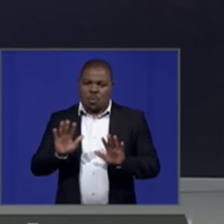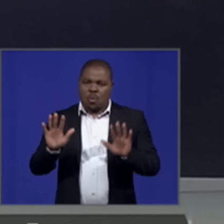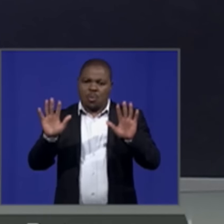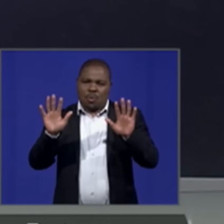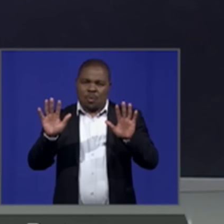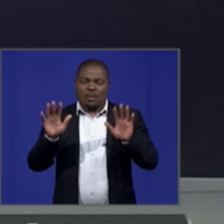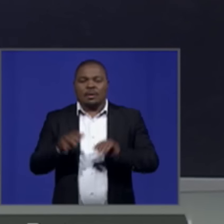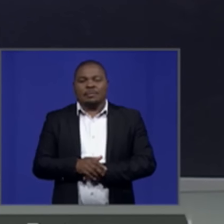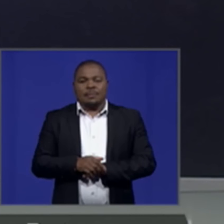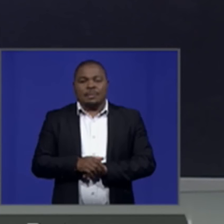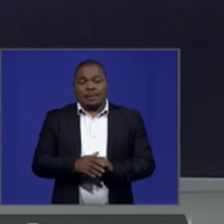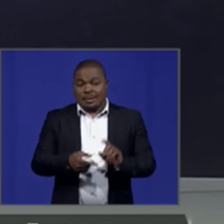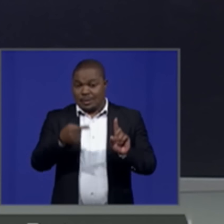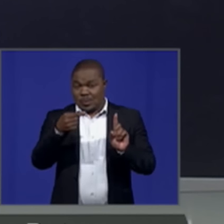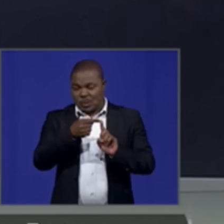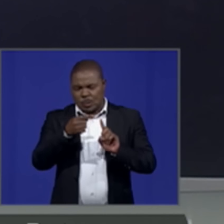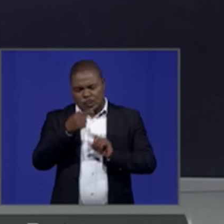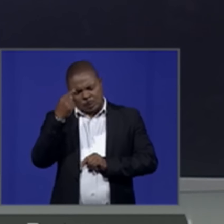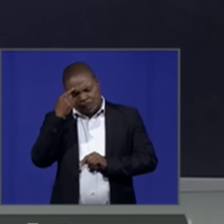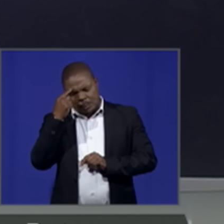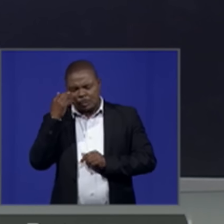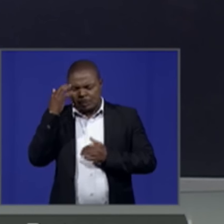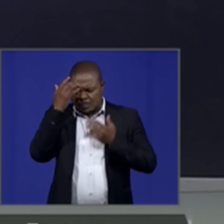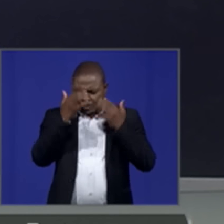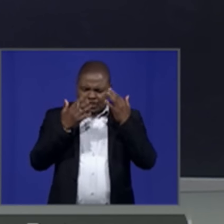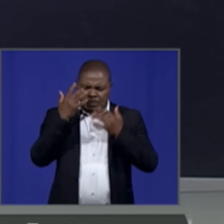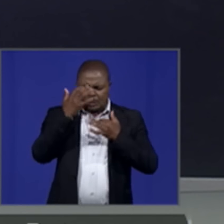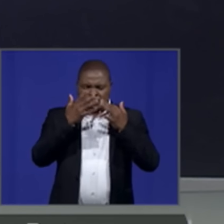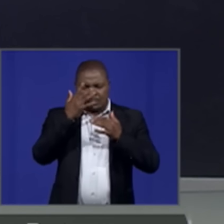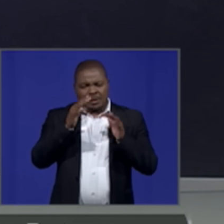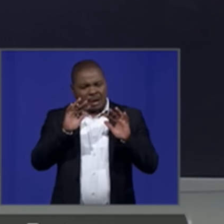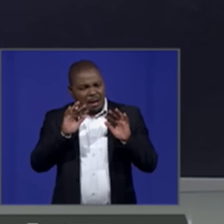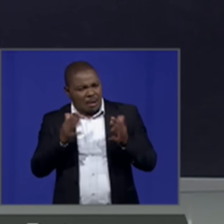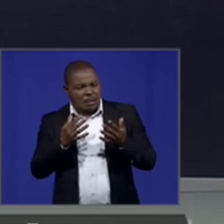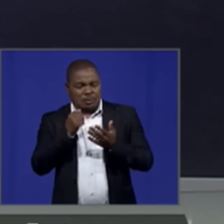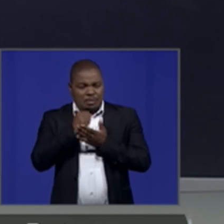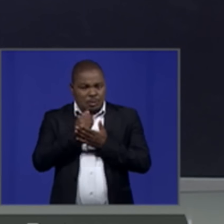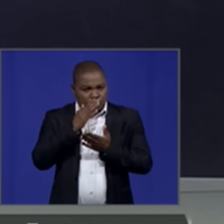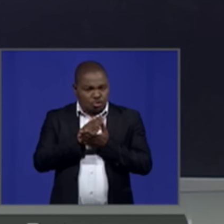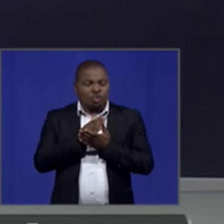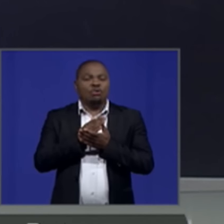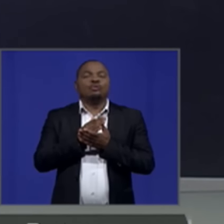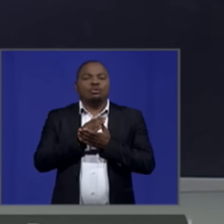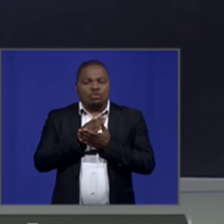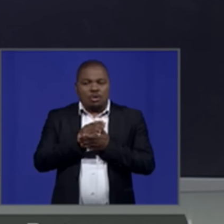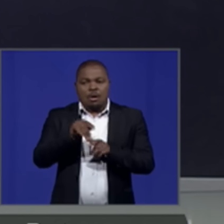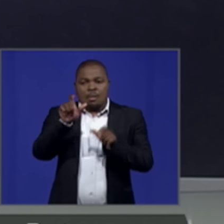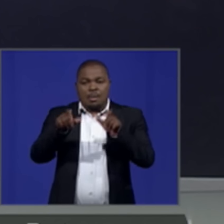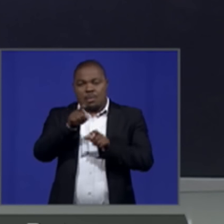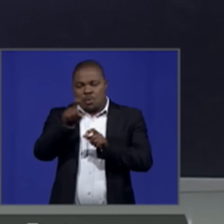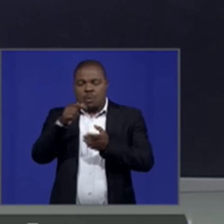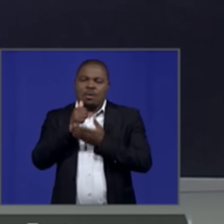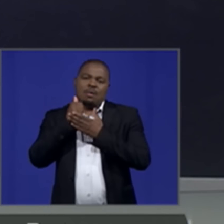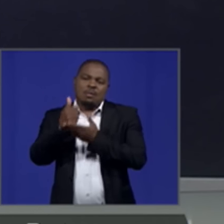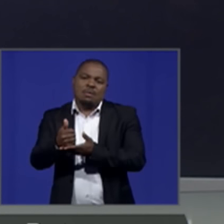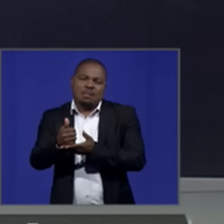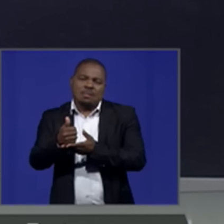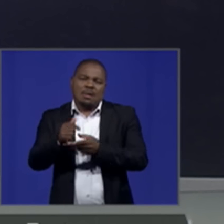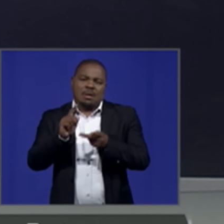Afrika. Mme o la tlameha ho tla ka malebaleba a ho etsa bonnete ba hore batho ba fumana dithuso